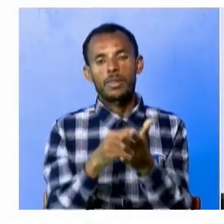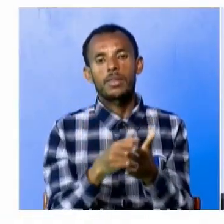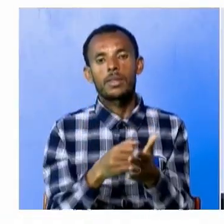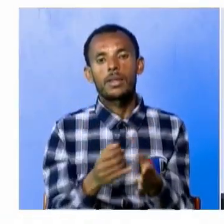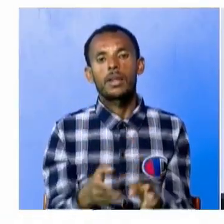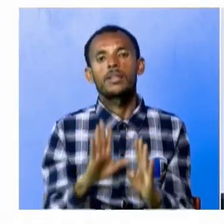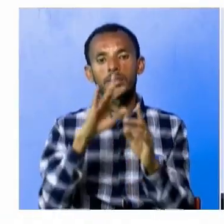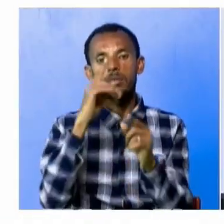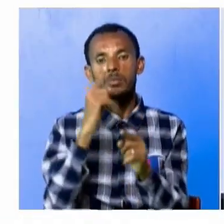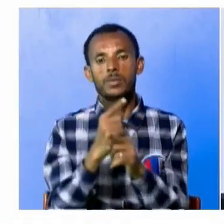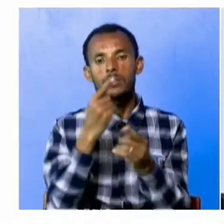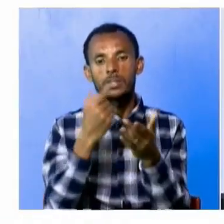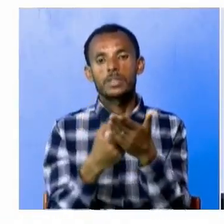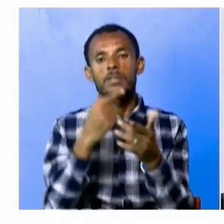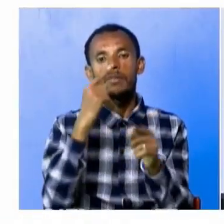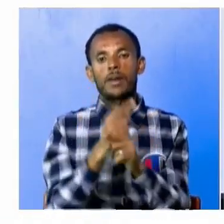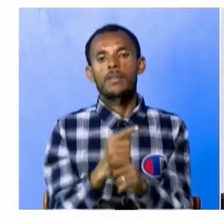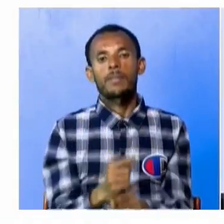this fact.